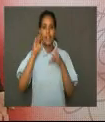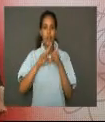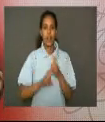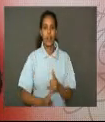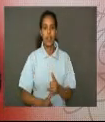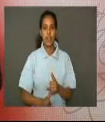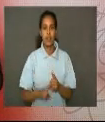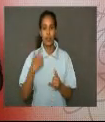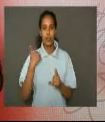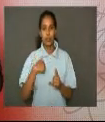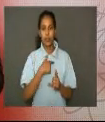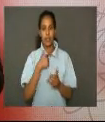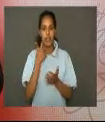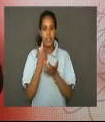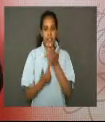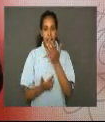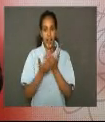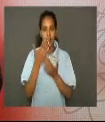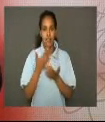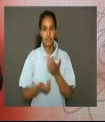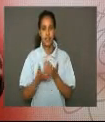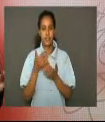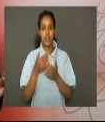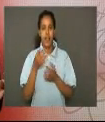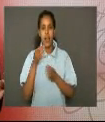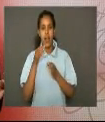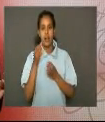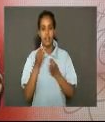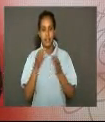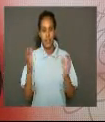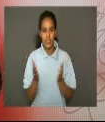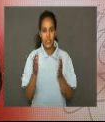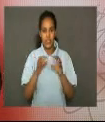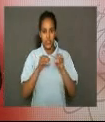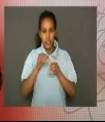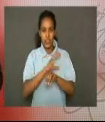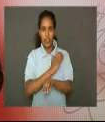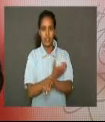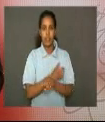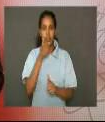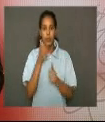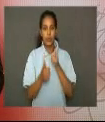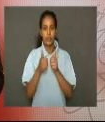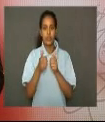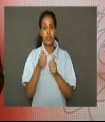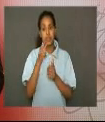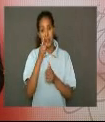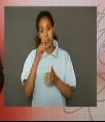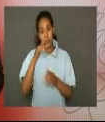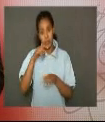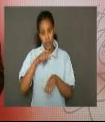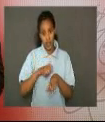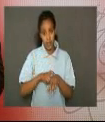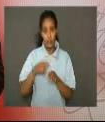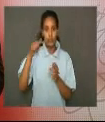Finally, we defined activation energy, which we will take some time